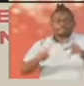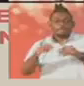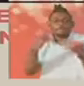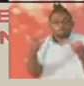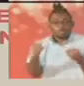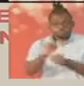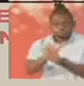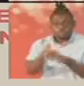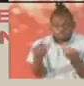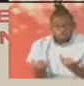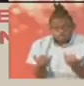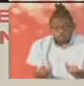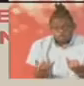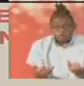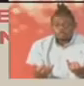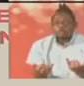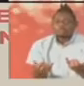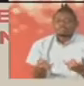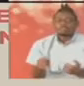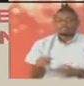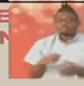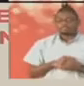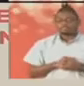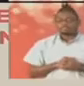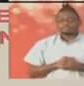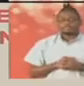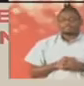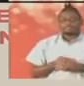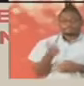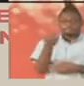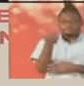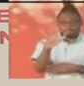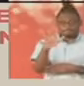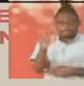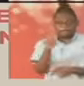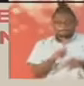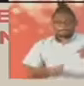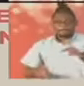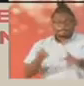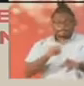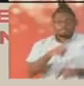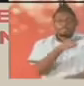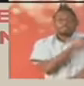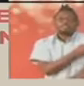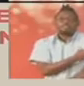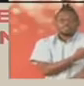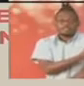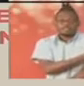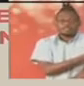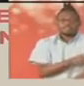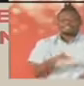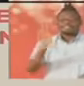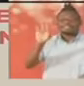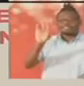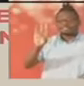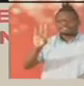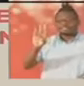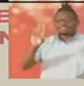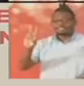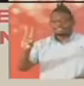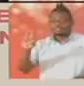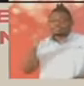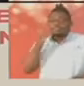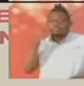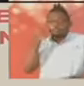time, distributed as follows. There are 15 patients currently hospitalized, 76 in home